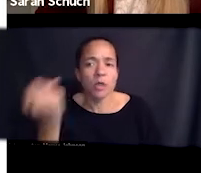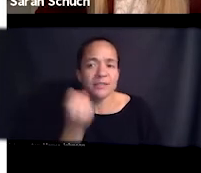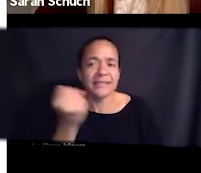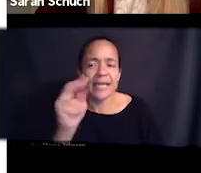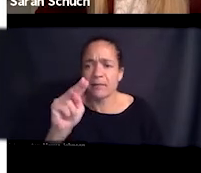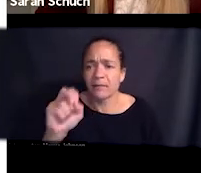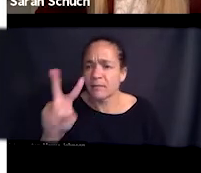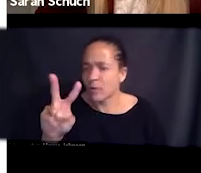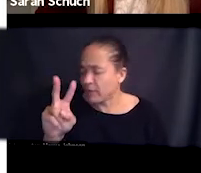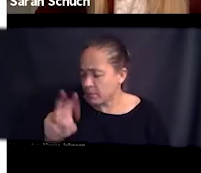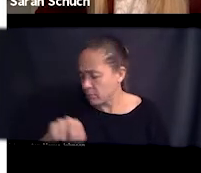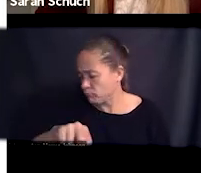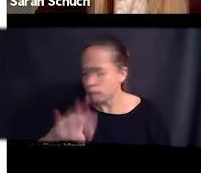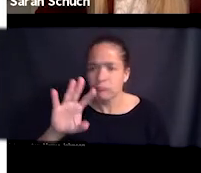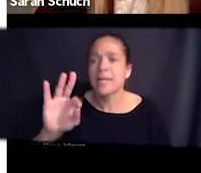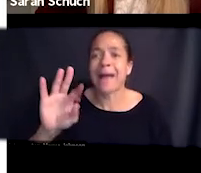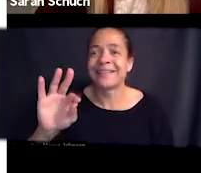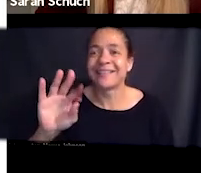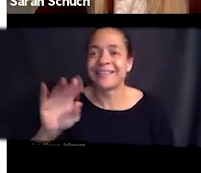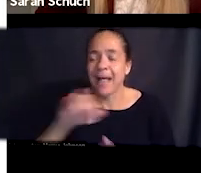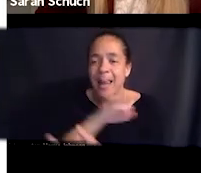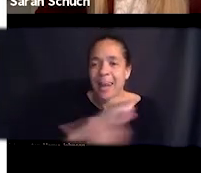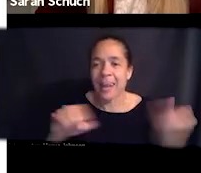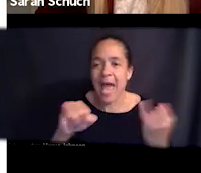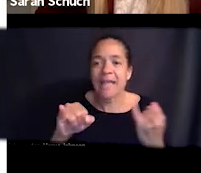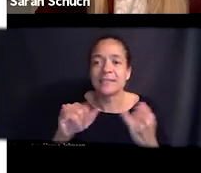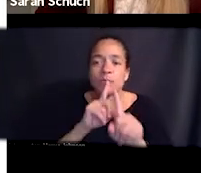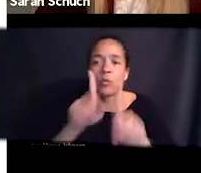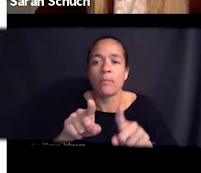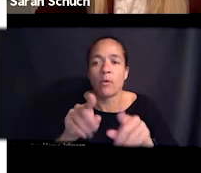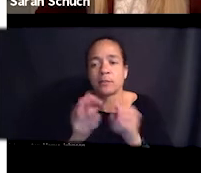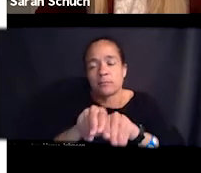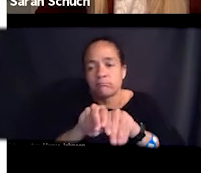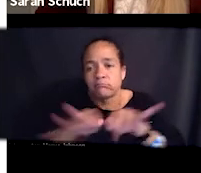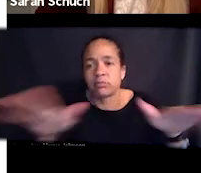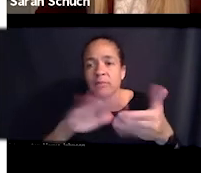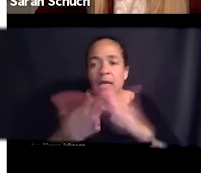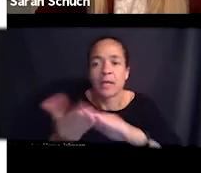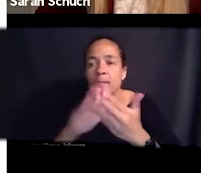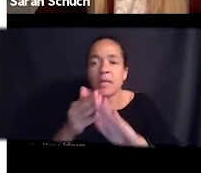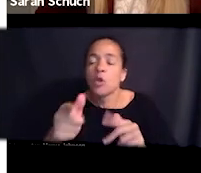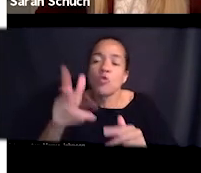November 9th, we've got our final sort of report out to the community, and that's what you're going to hear.